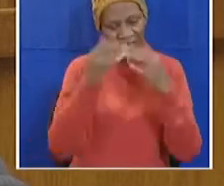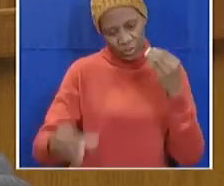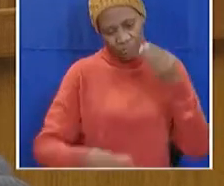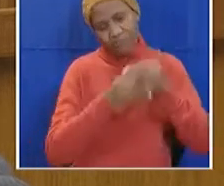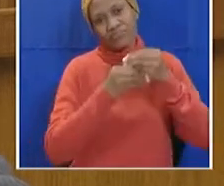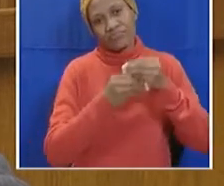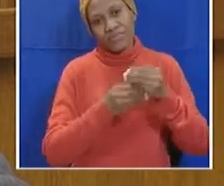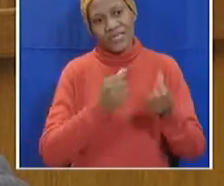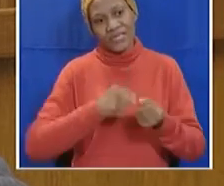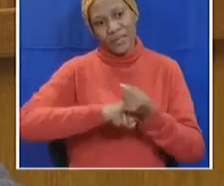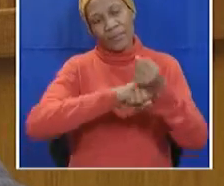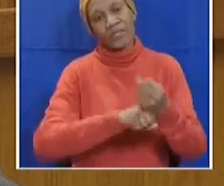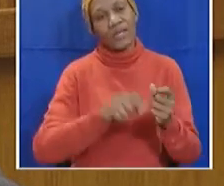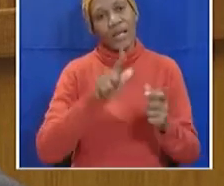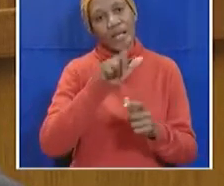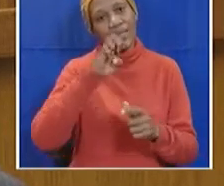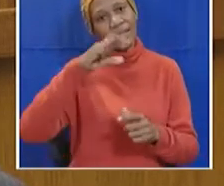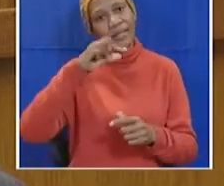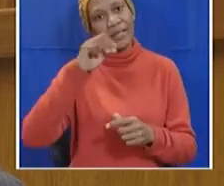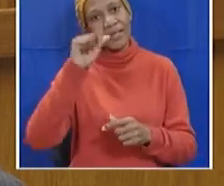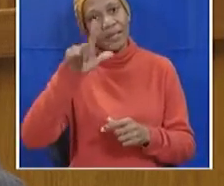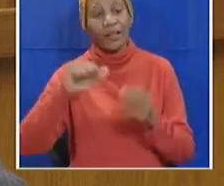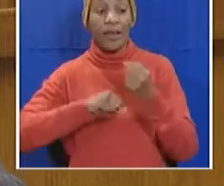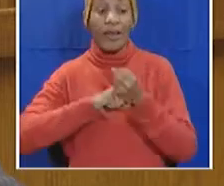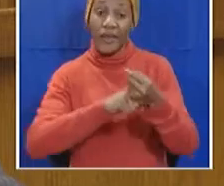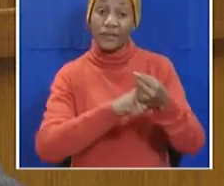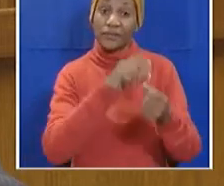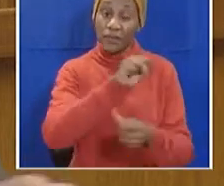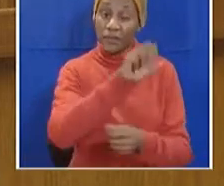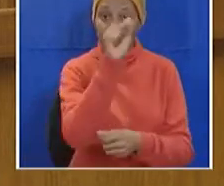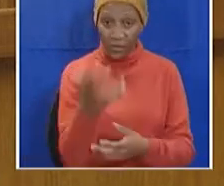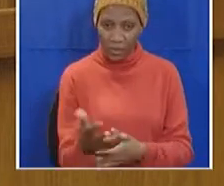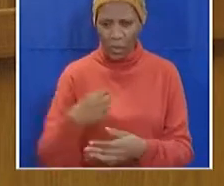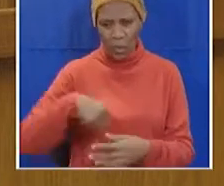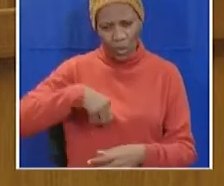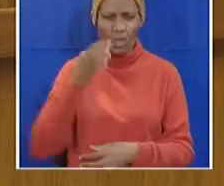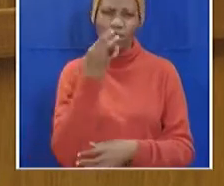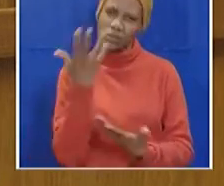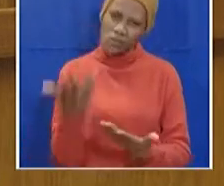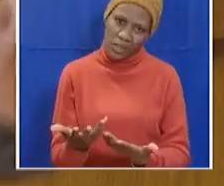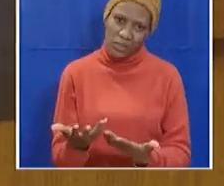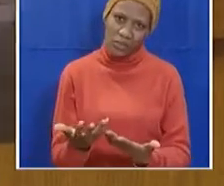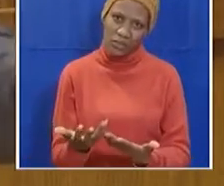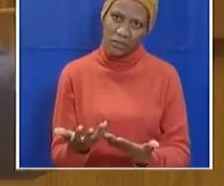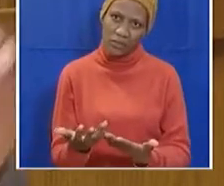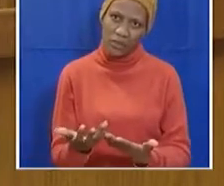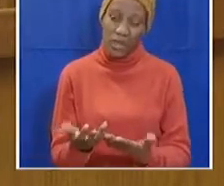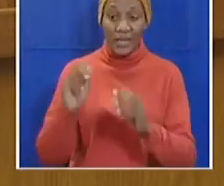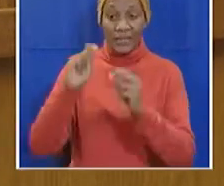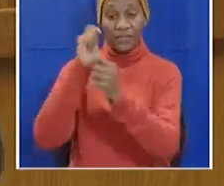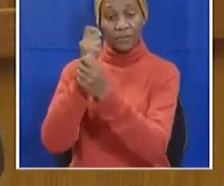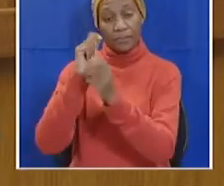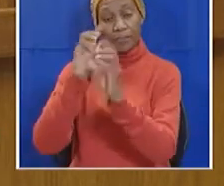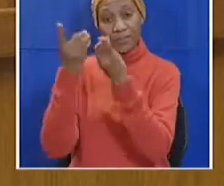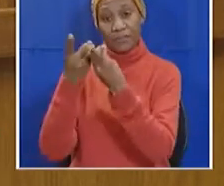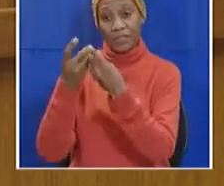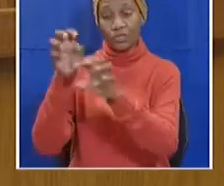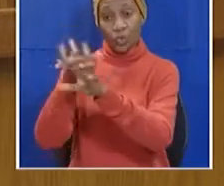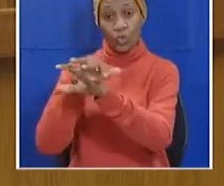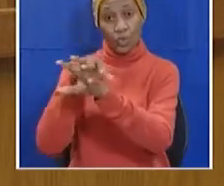Aid South Africa. And we specifically recommended that funding then allocated to the Department of Rural Development and